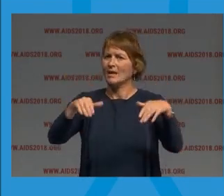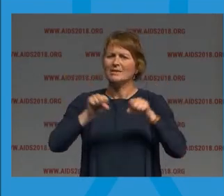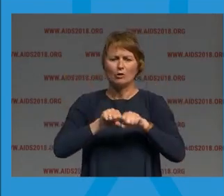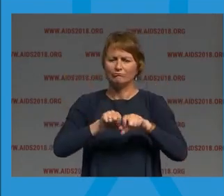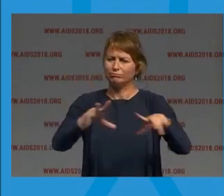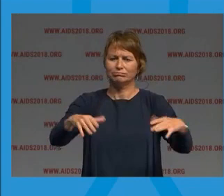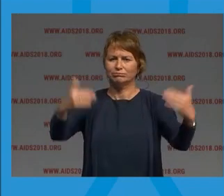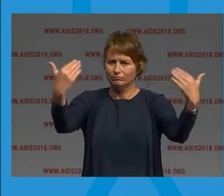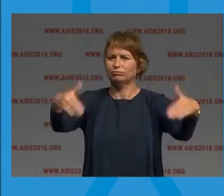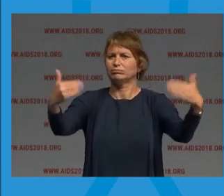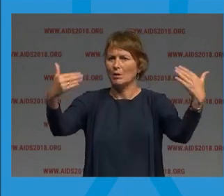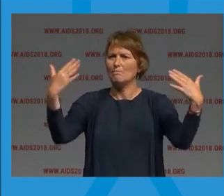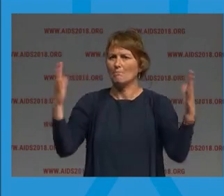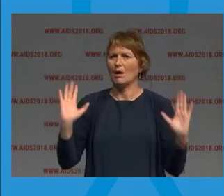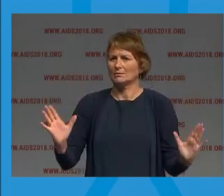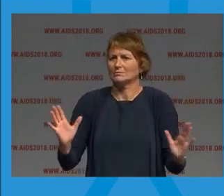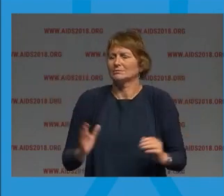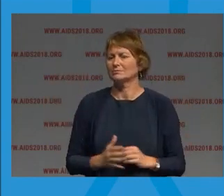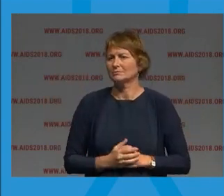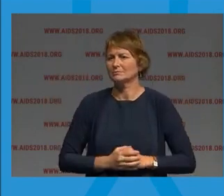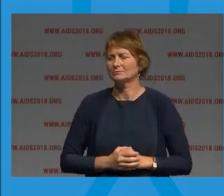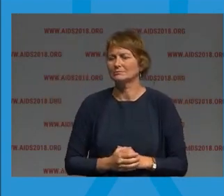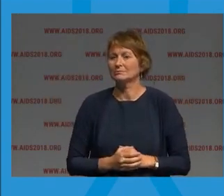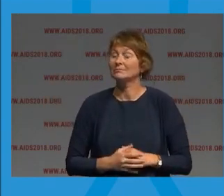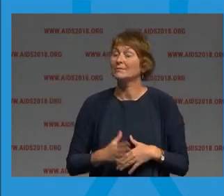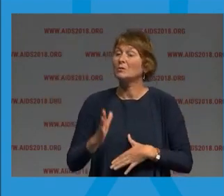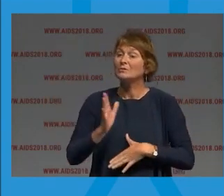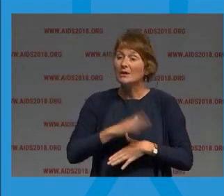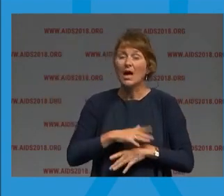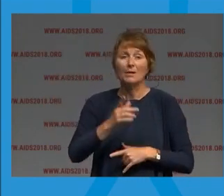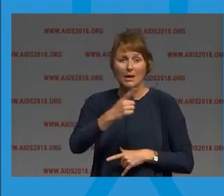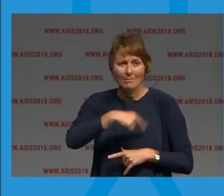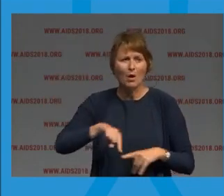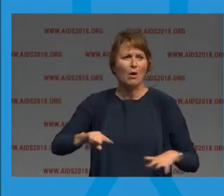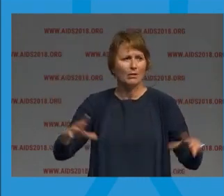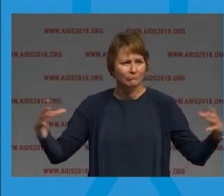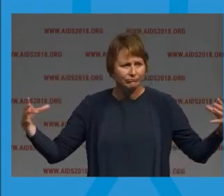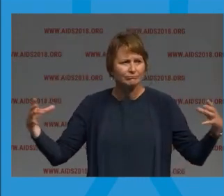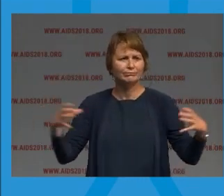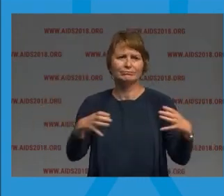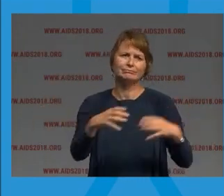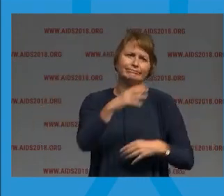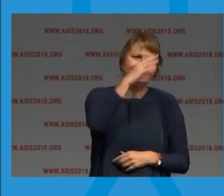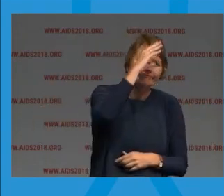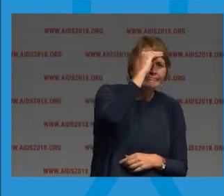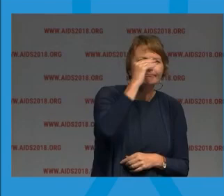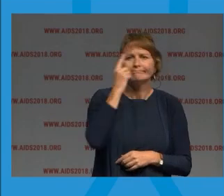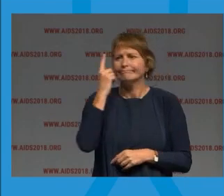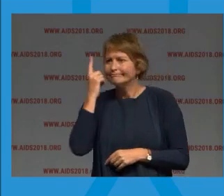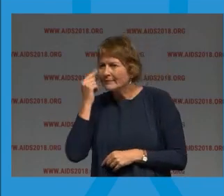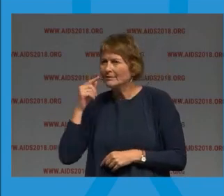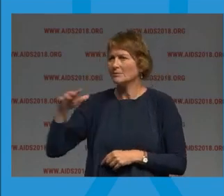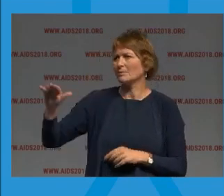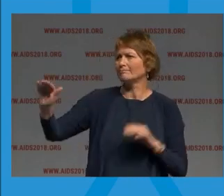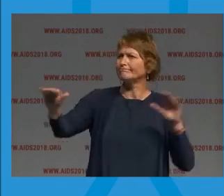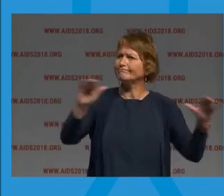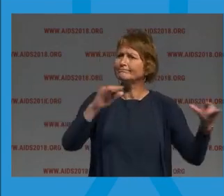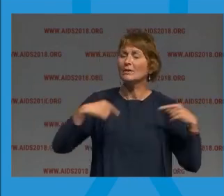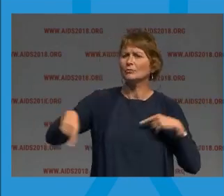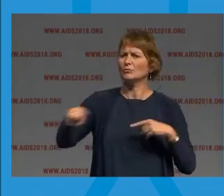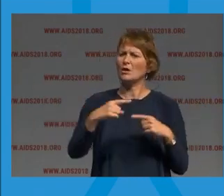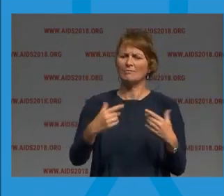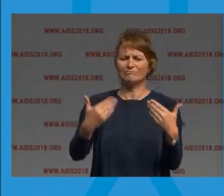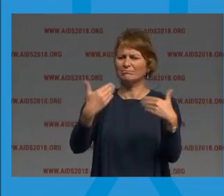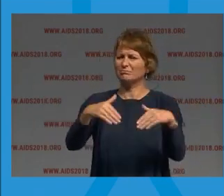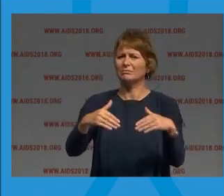epidemic. It is time we come together, ladies and gentlemen, and put an end to this